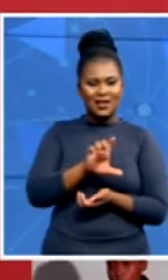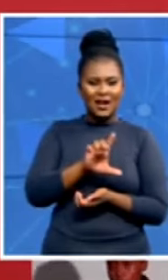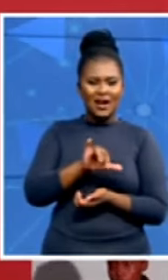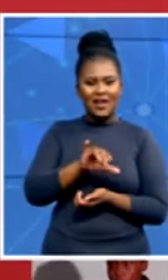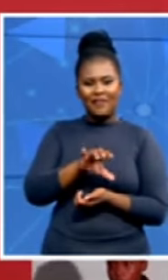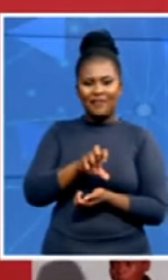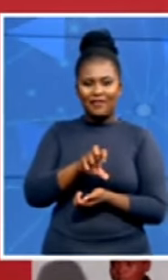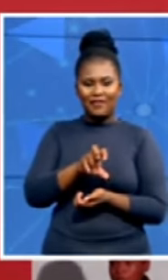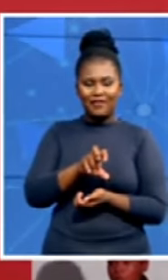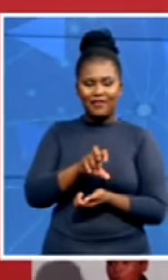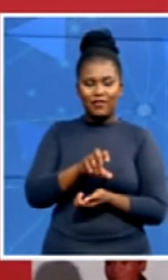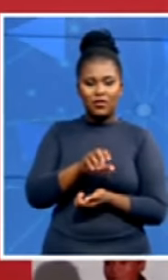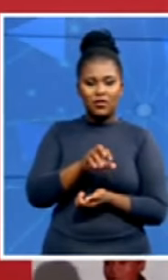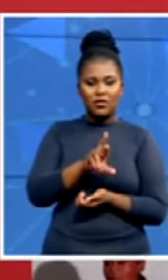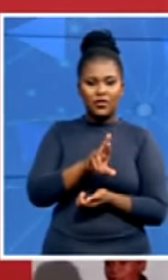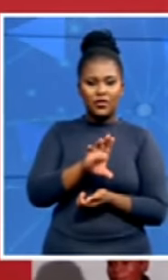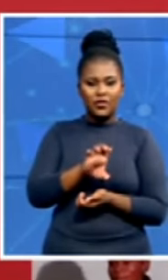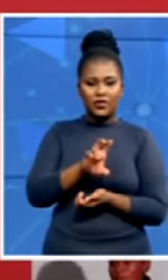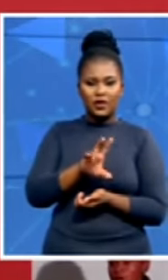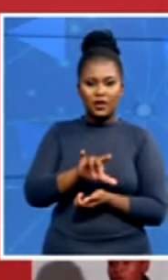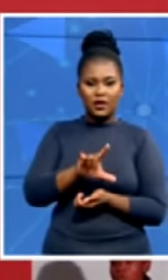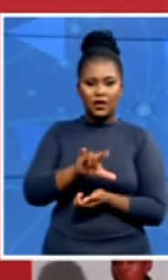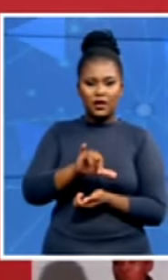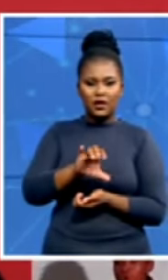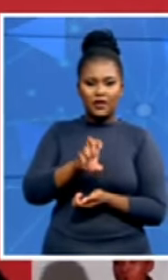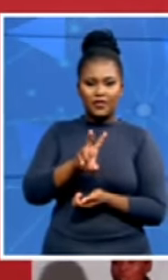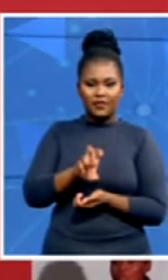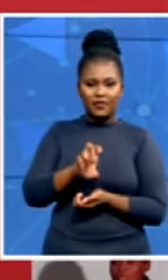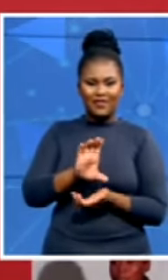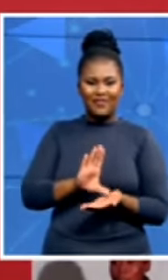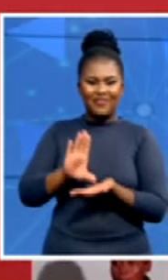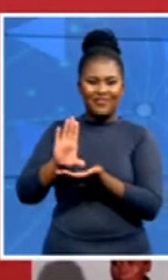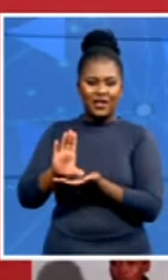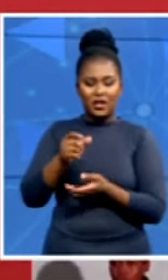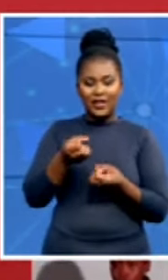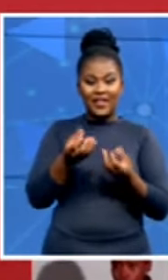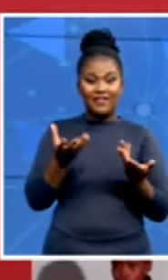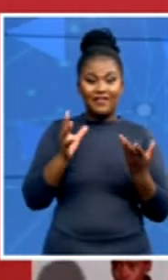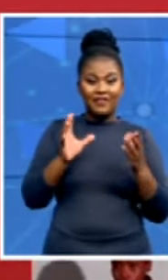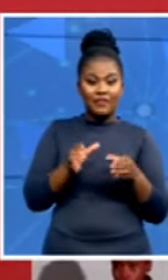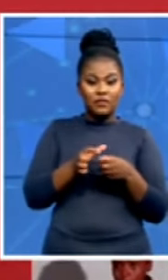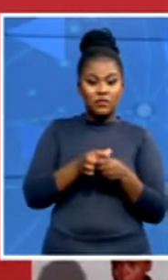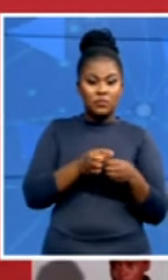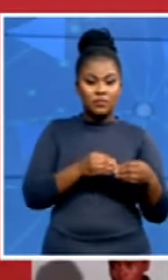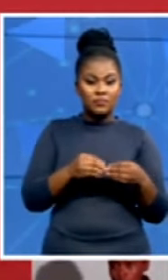what is it that your ministry has done to ensure that we protect